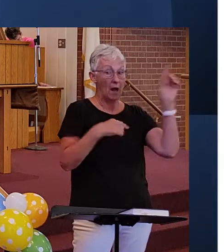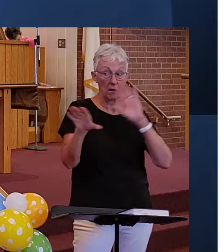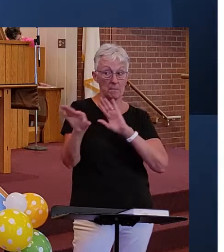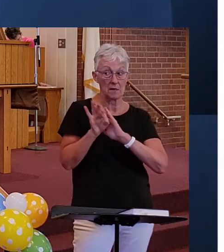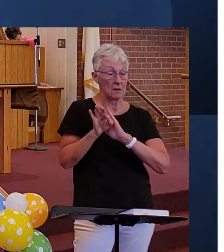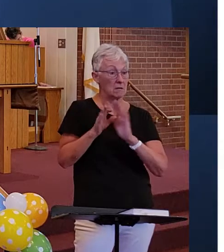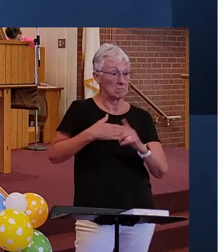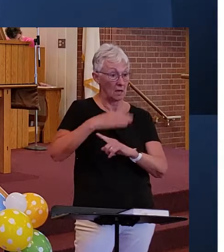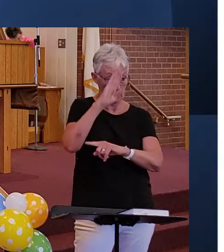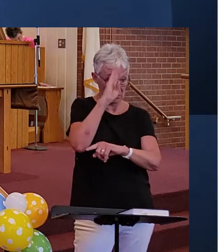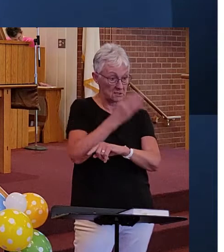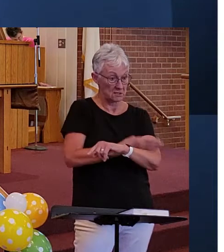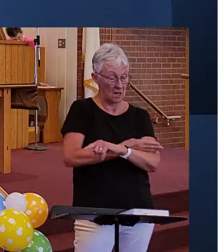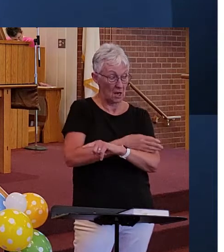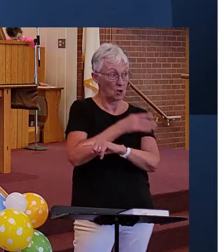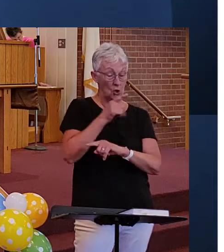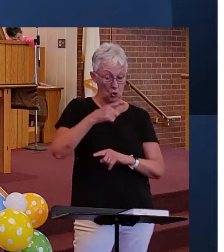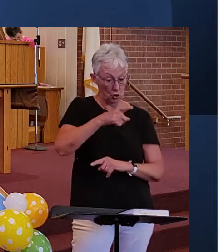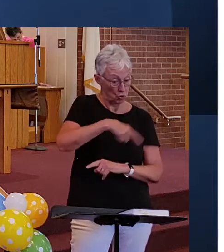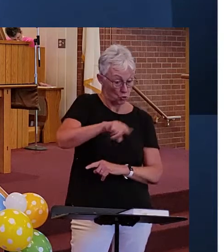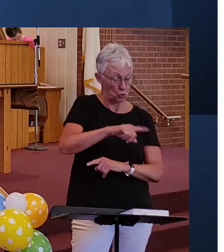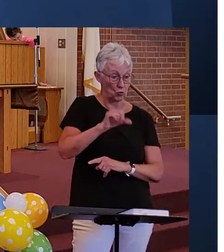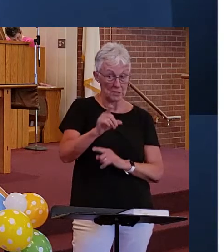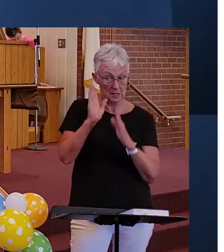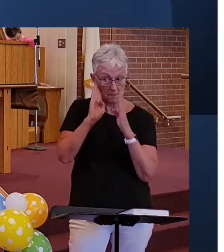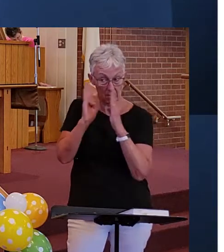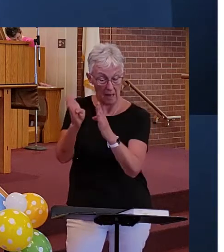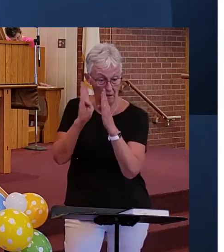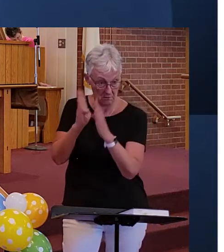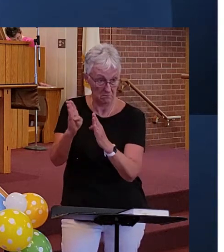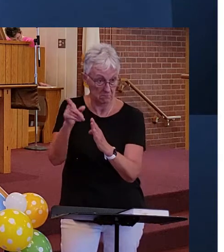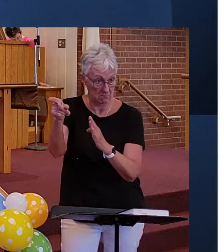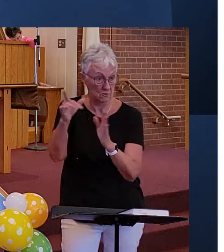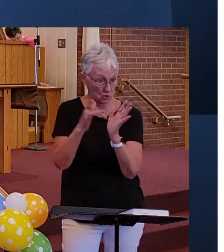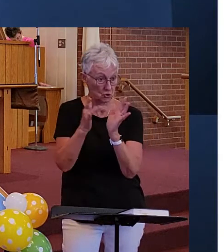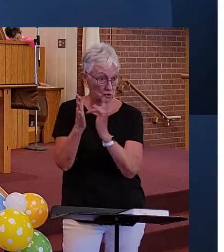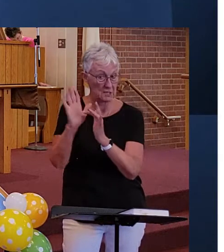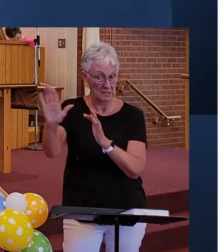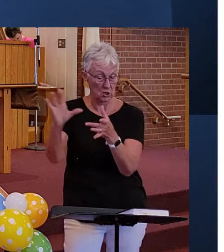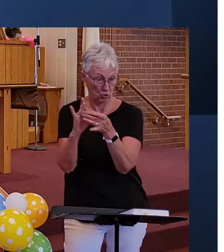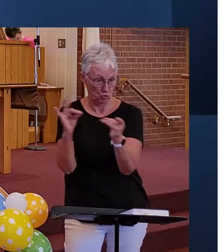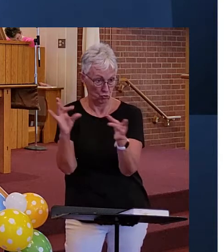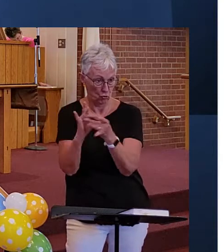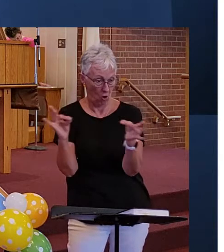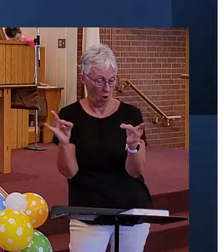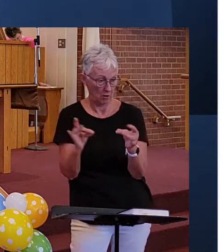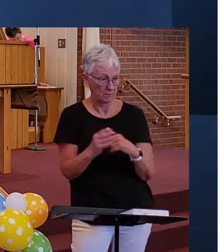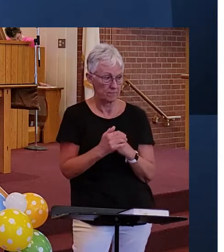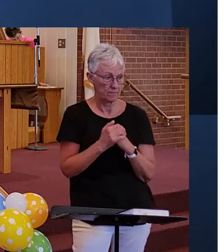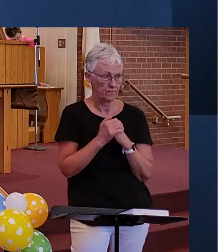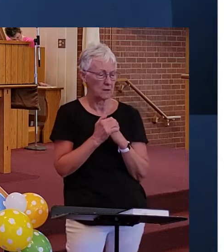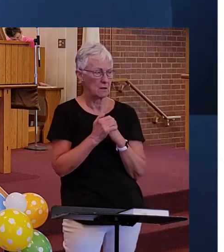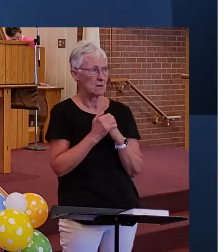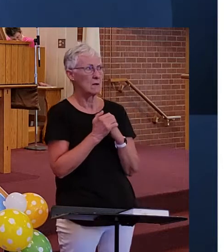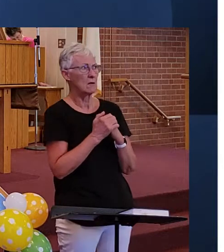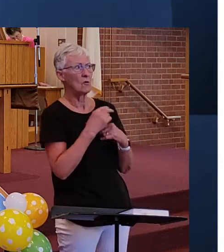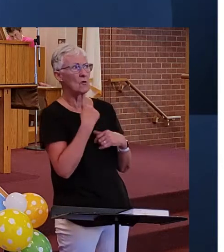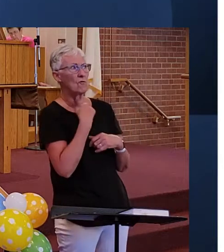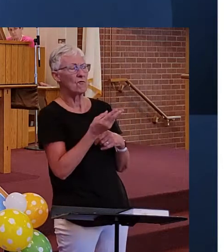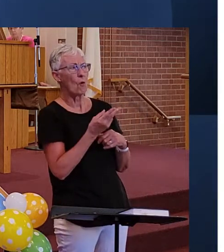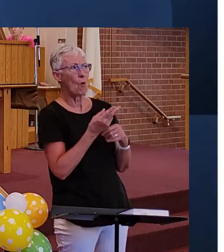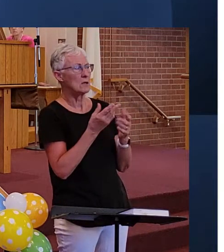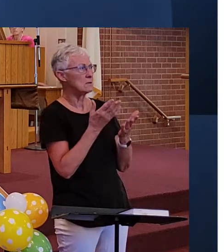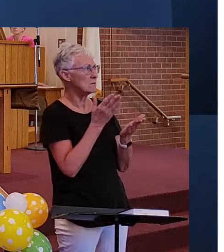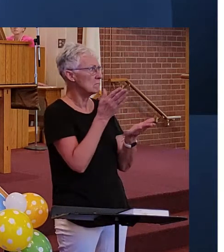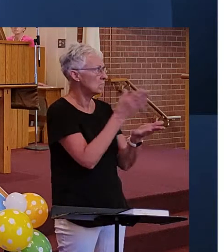When the voice had spoken, Jesus was found alone, and they kept silent. And